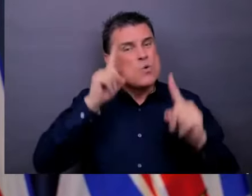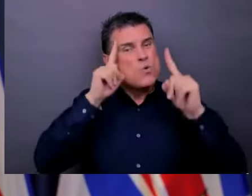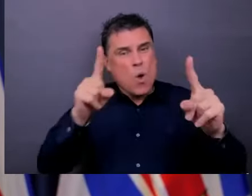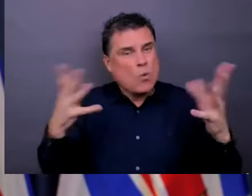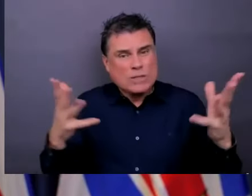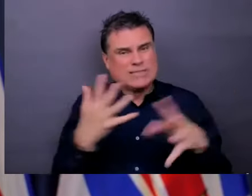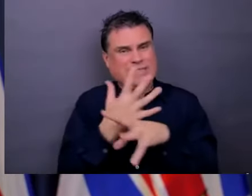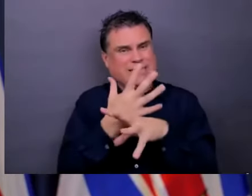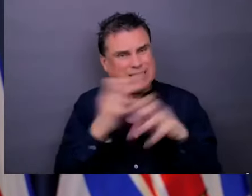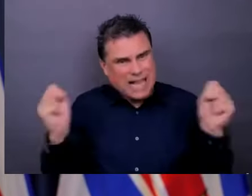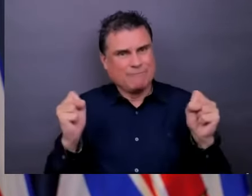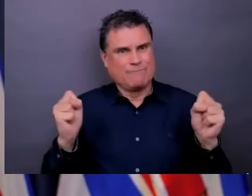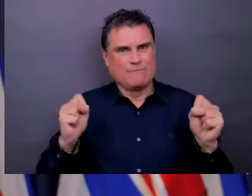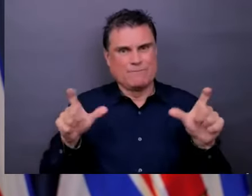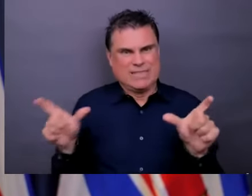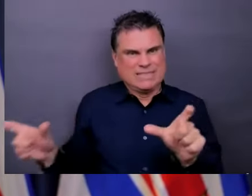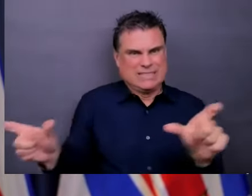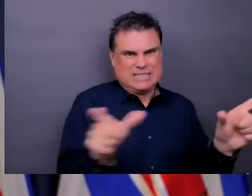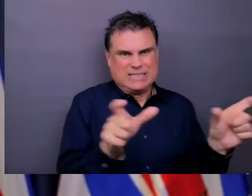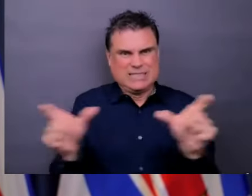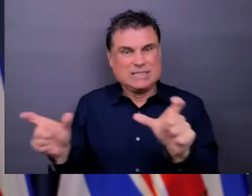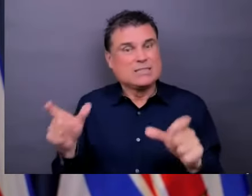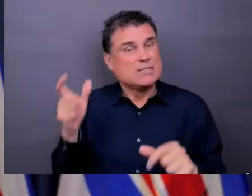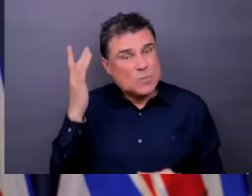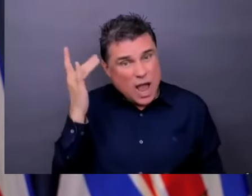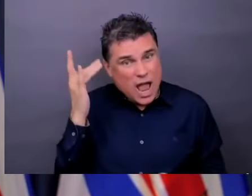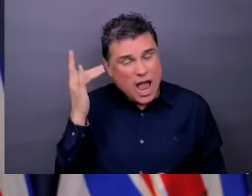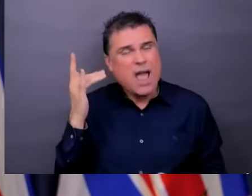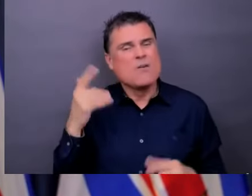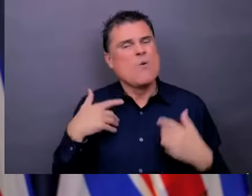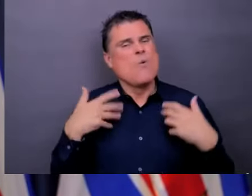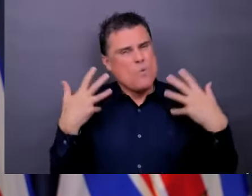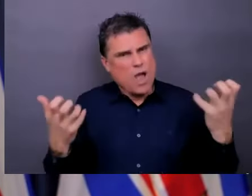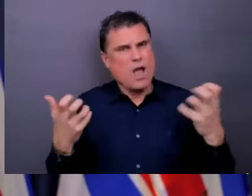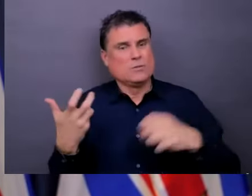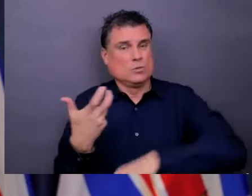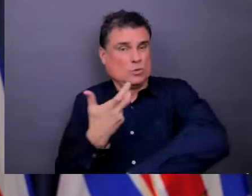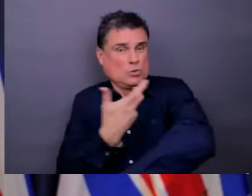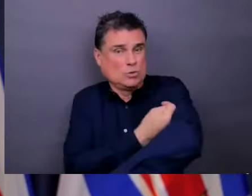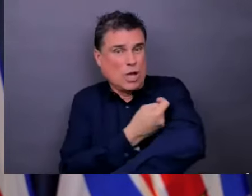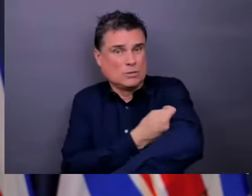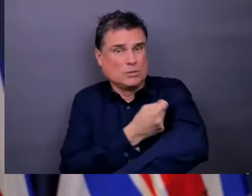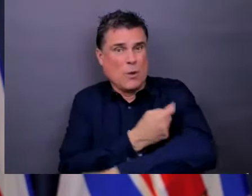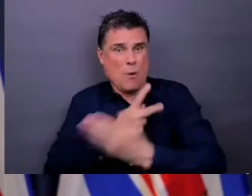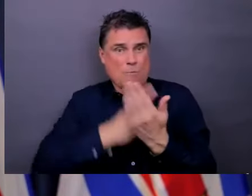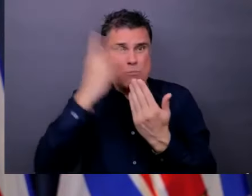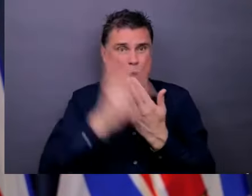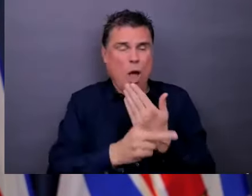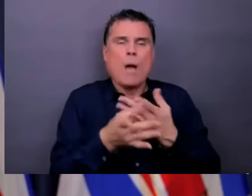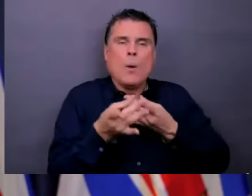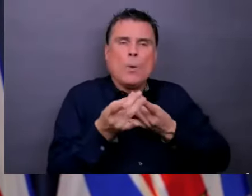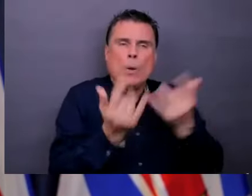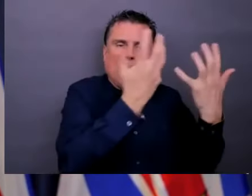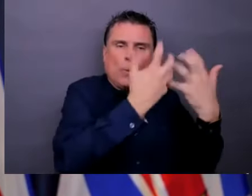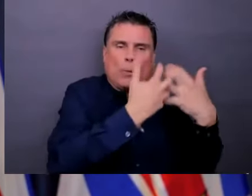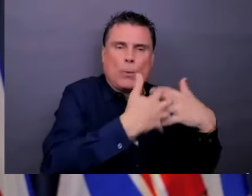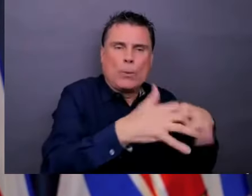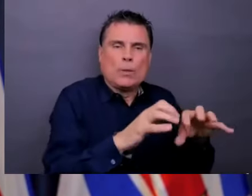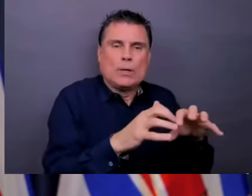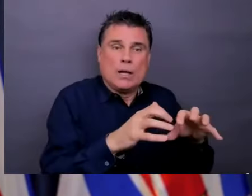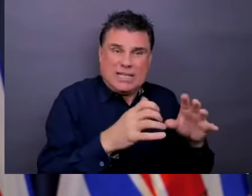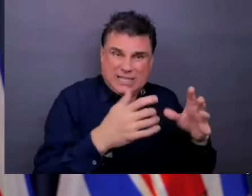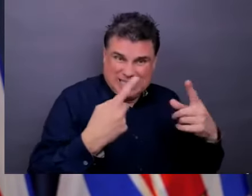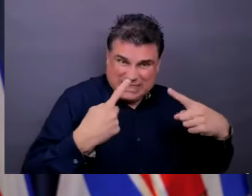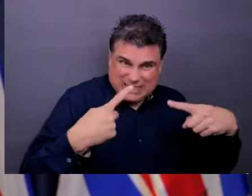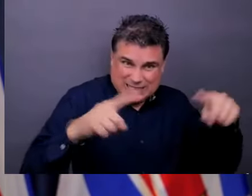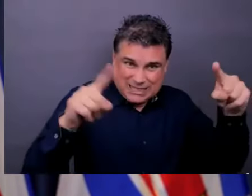in long-term care, especially when people remain nonetheless vulnerable in British Columbia to COVID-19 and indeed